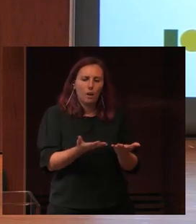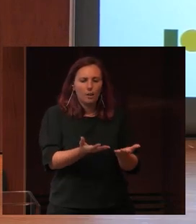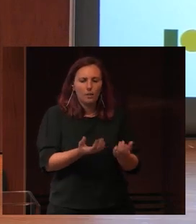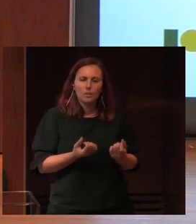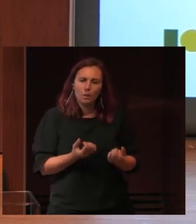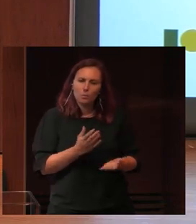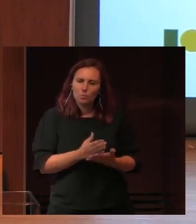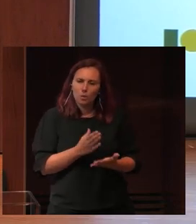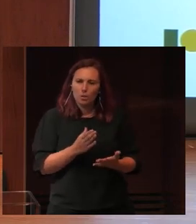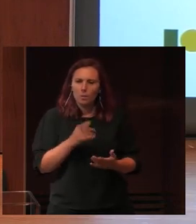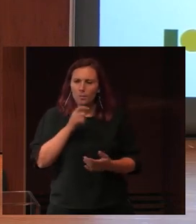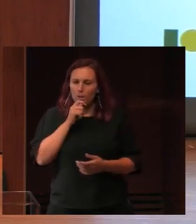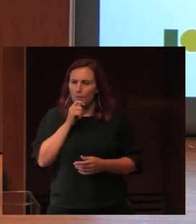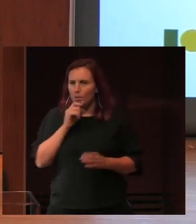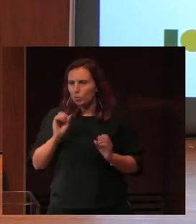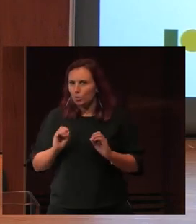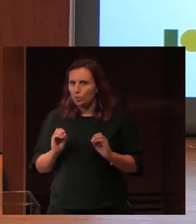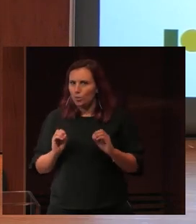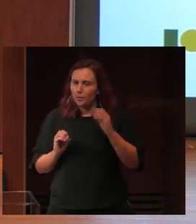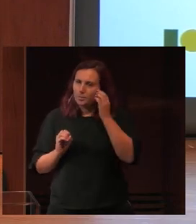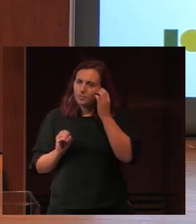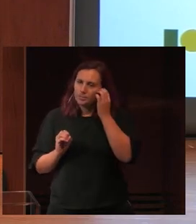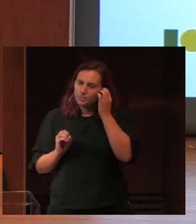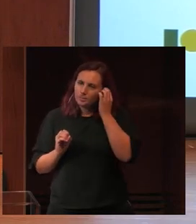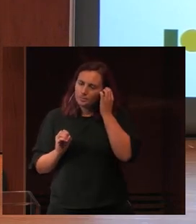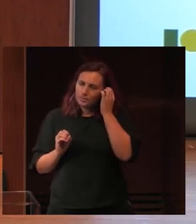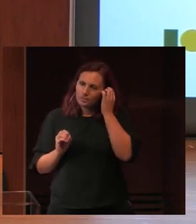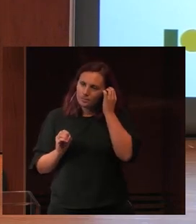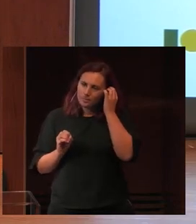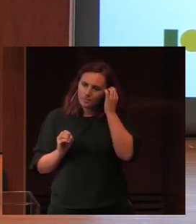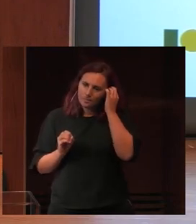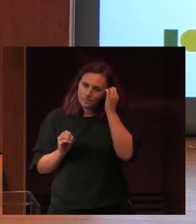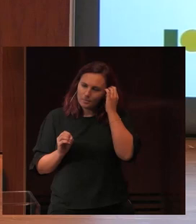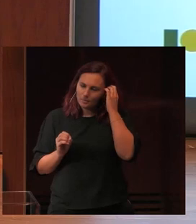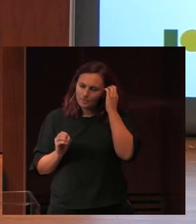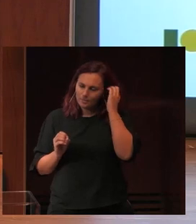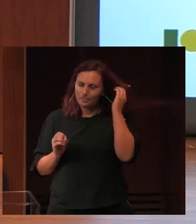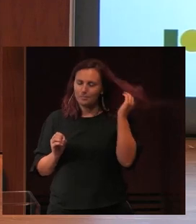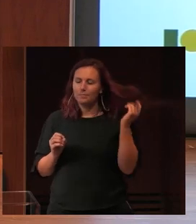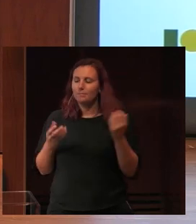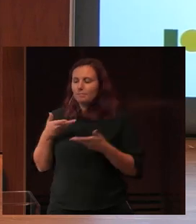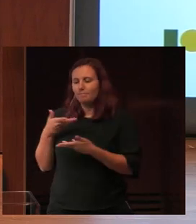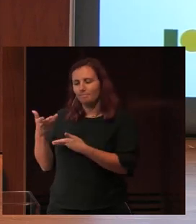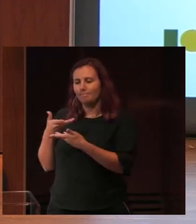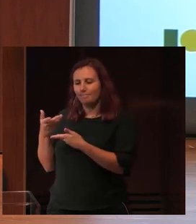have... No, we are okay, we share. Let's share. Again, sharing economy.